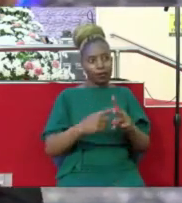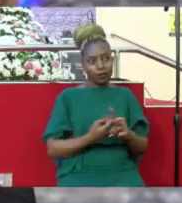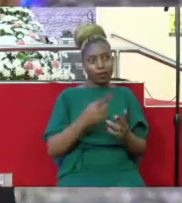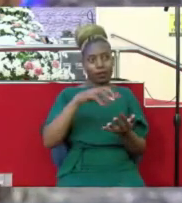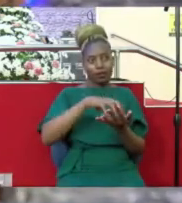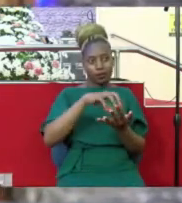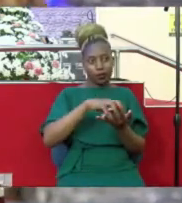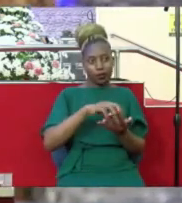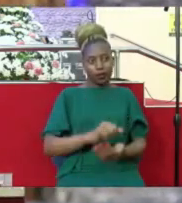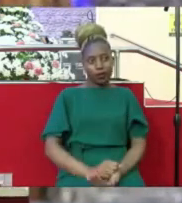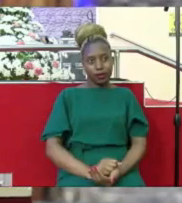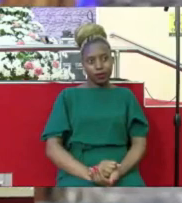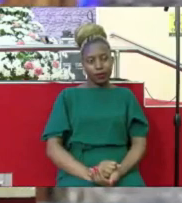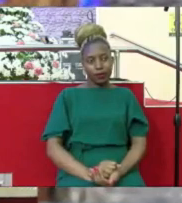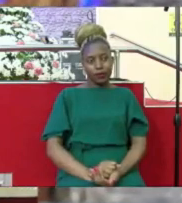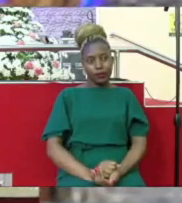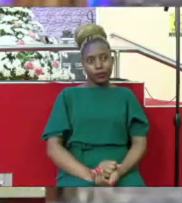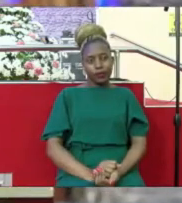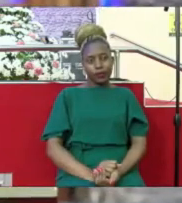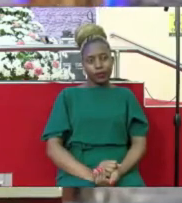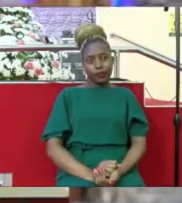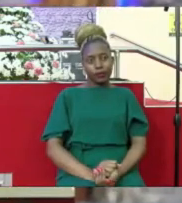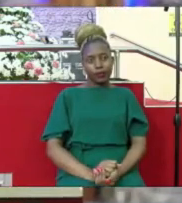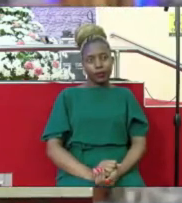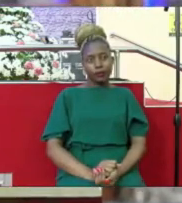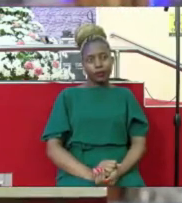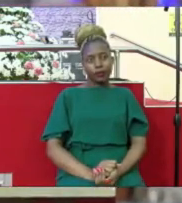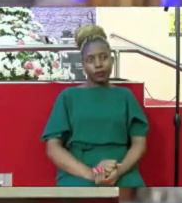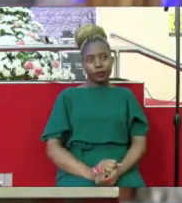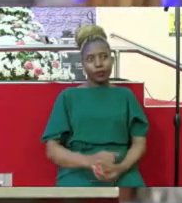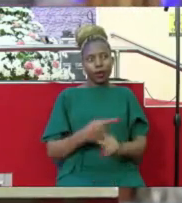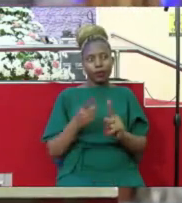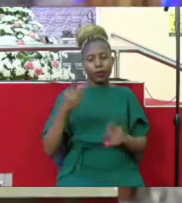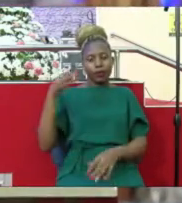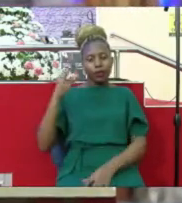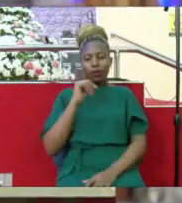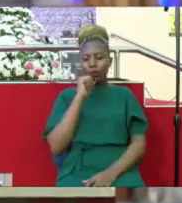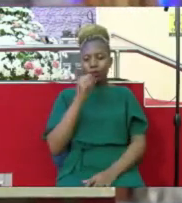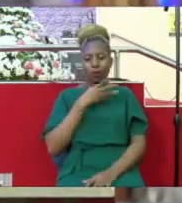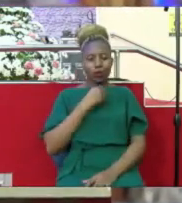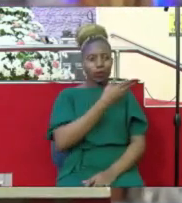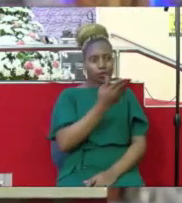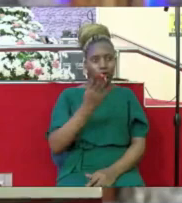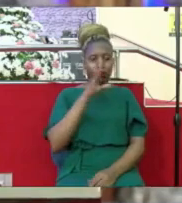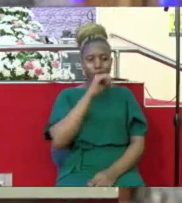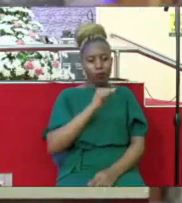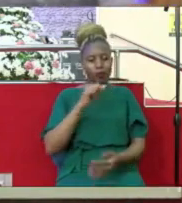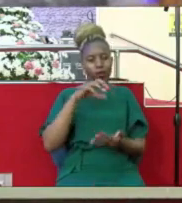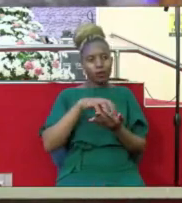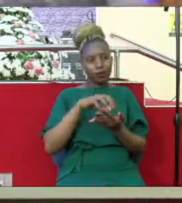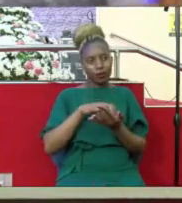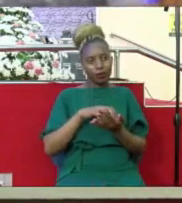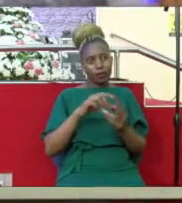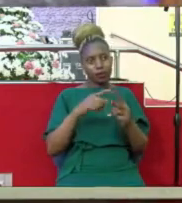sisi tunaweza kukosa hali yetu ya mwanzo. But God doesn't want you to miss a moment. Lakini Mungu hataki ukakosa fursa hiyo ya kuanza. He wants